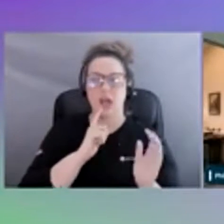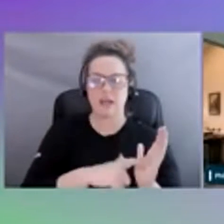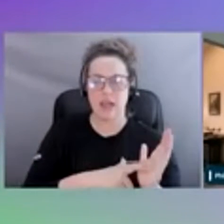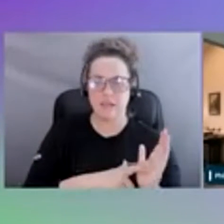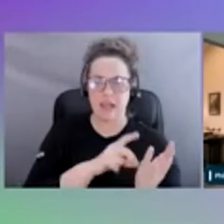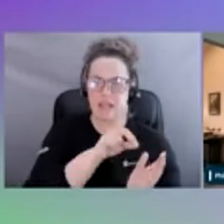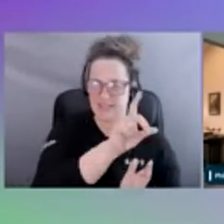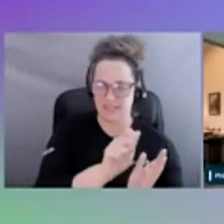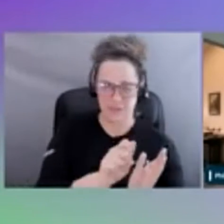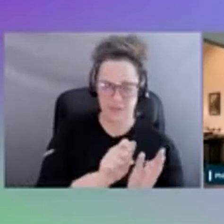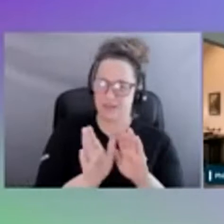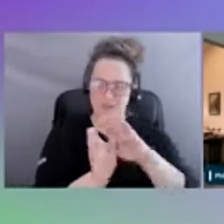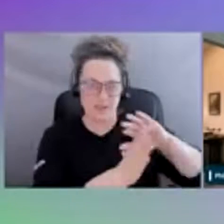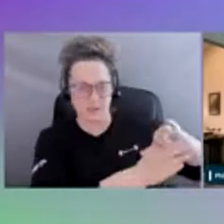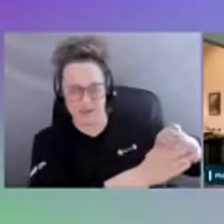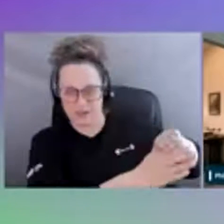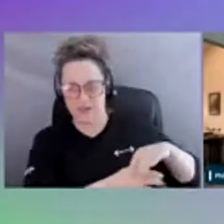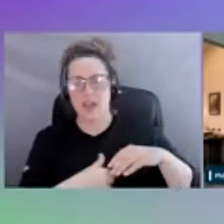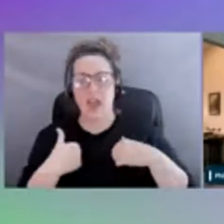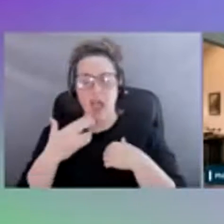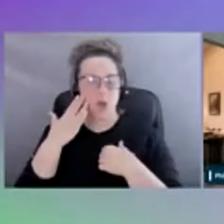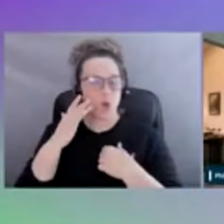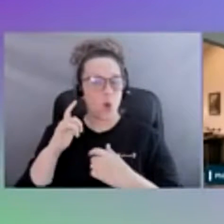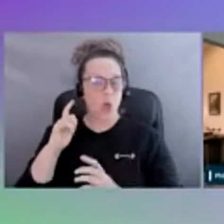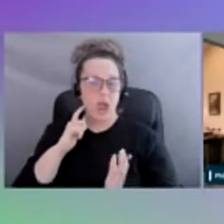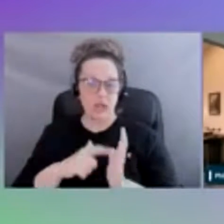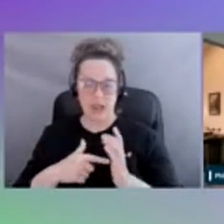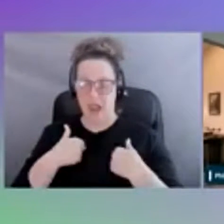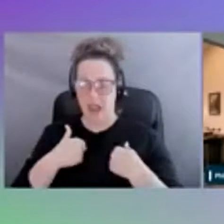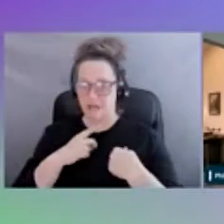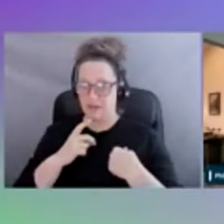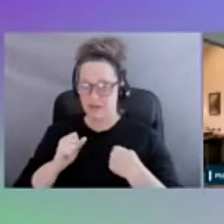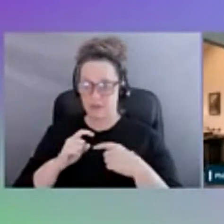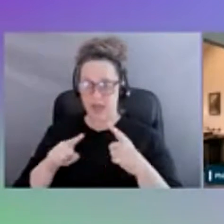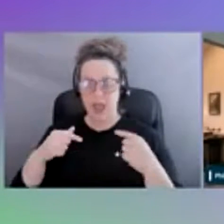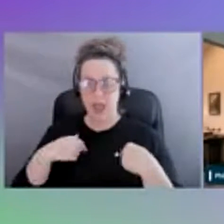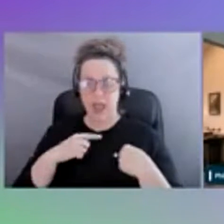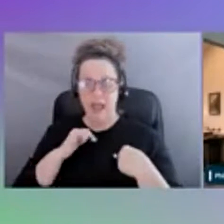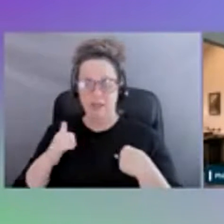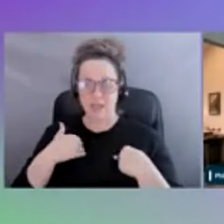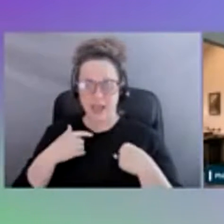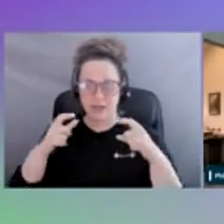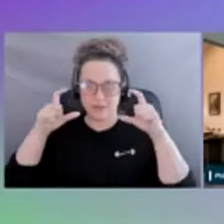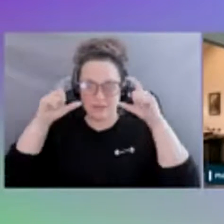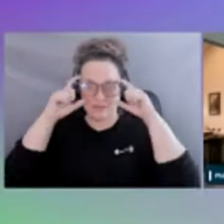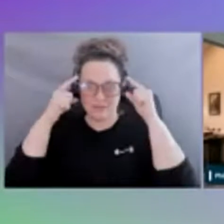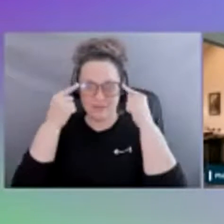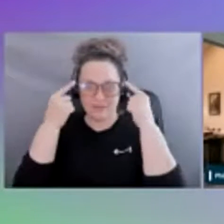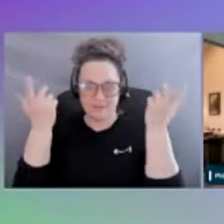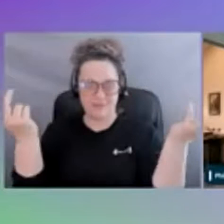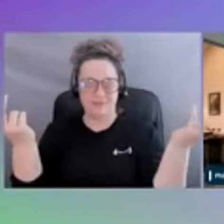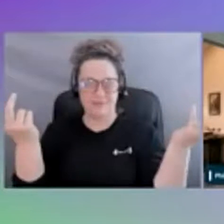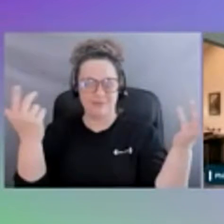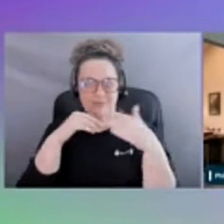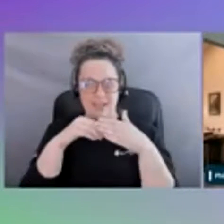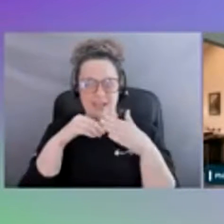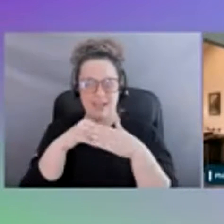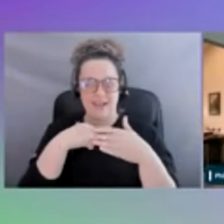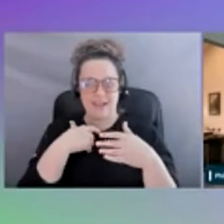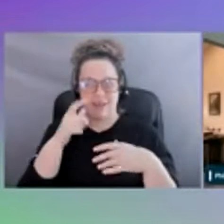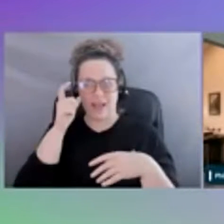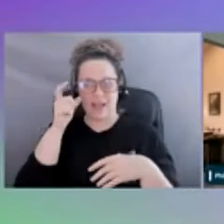identifying disabilities, because I don't identify as having a disability, but I absolutely have an access needs that my glasses